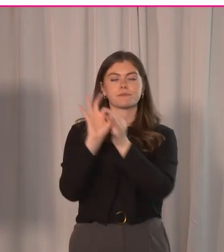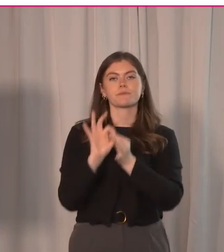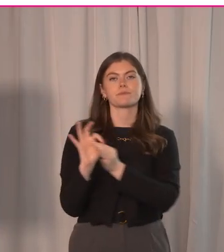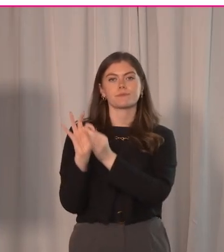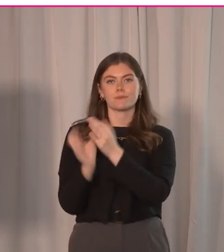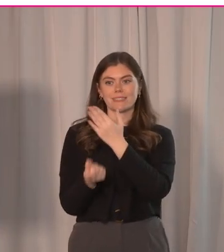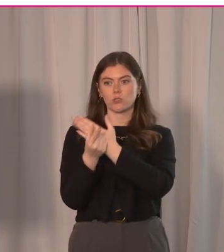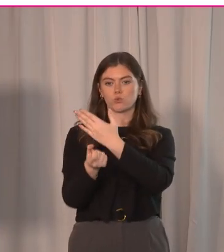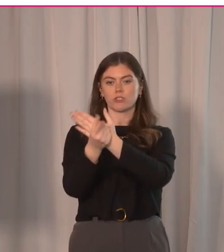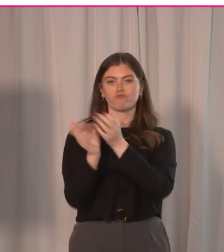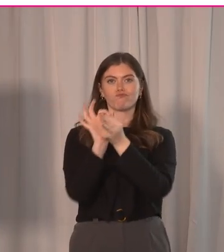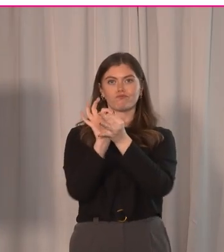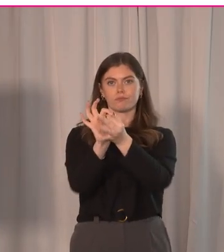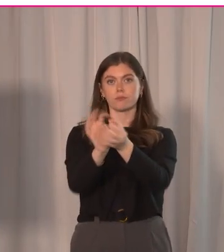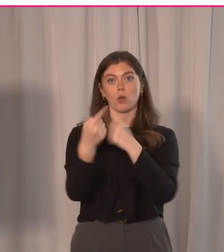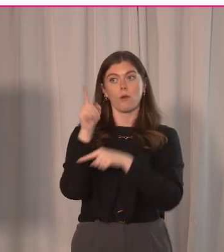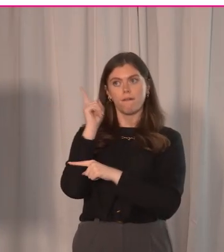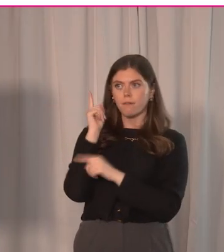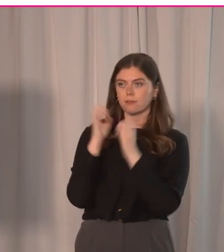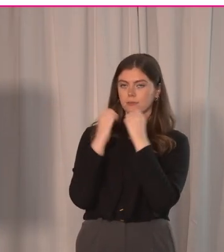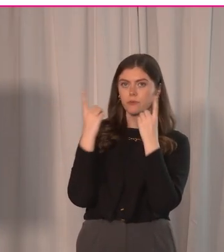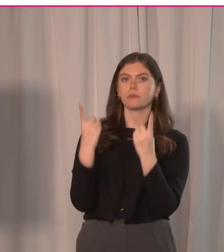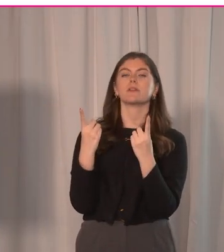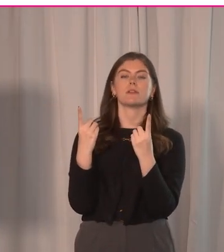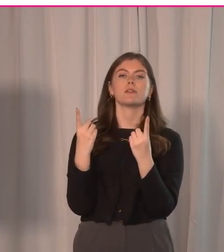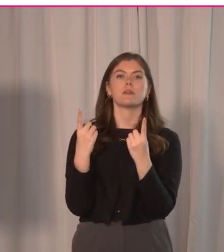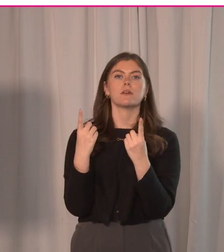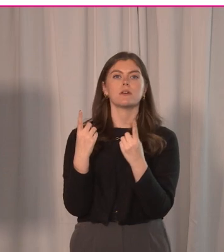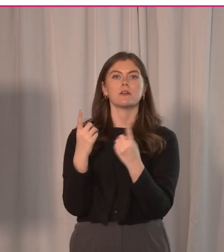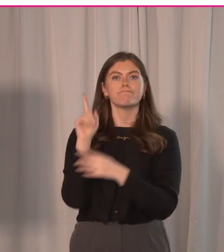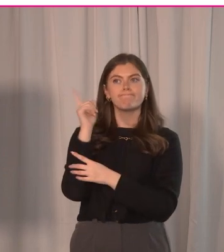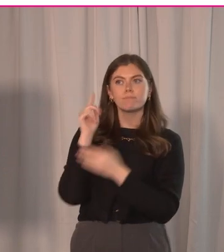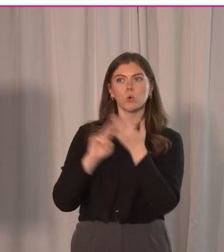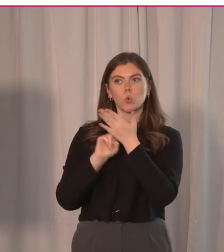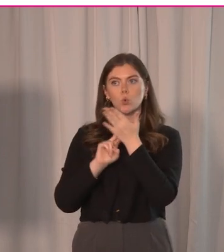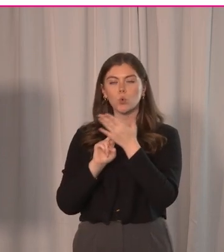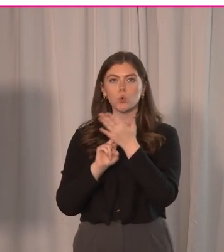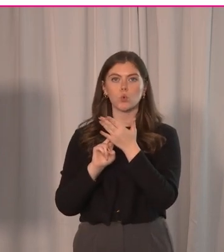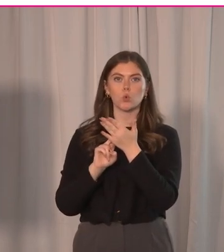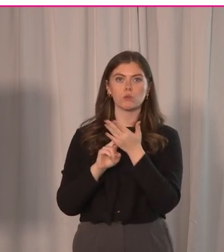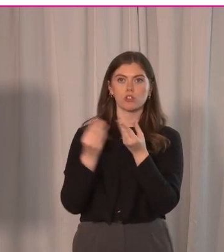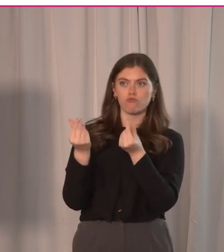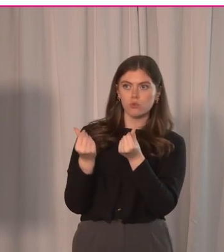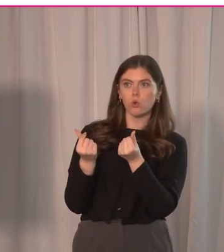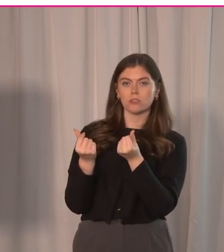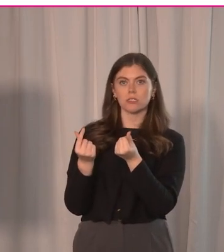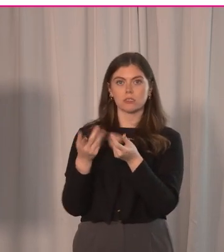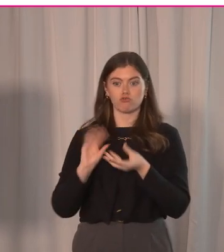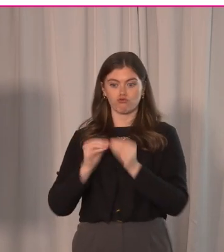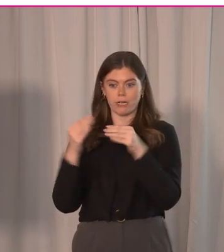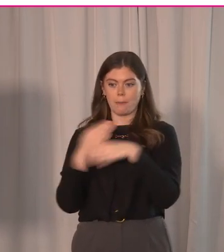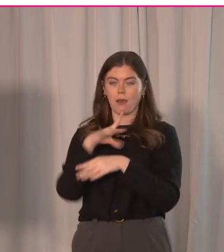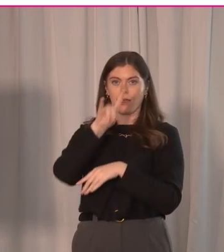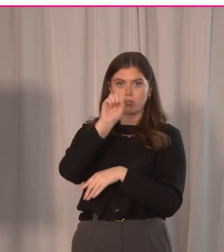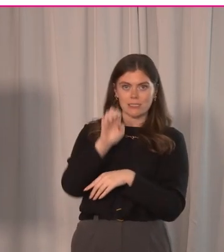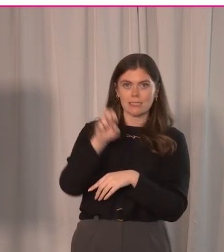up. We advised everyone to use, there were existing resources created by the HSE and the NDA